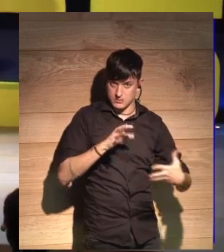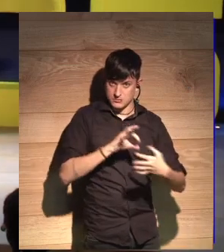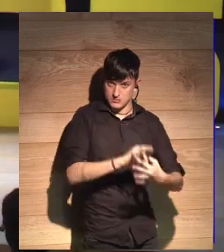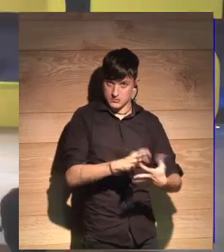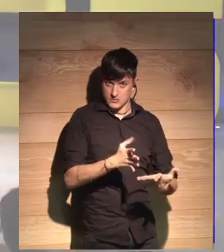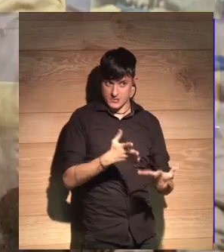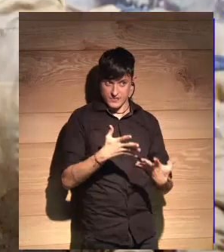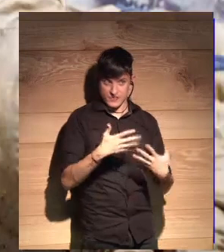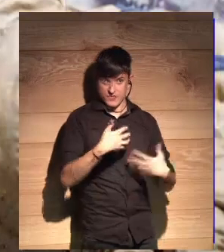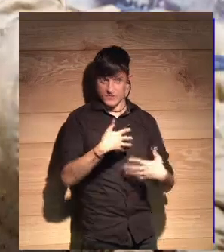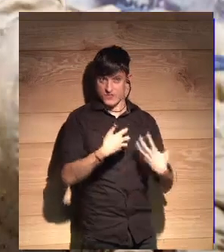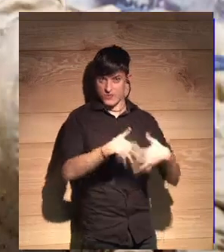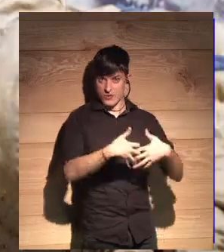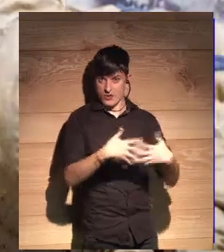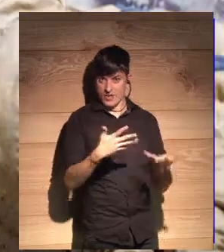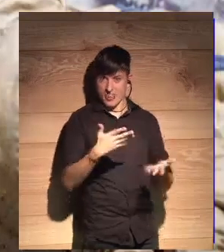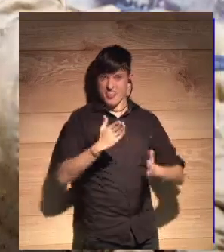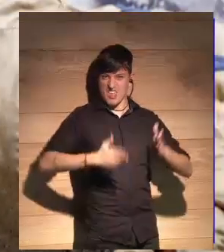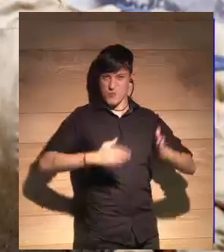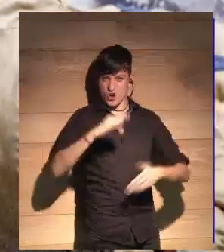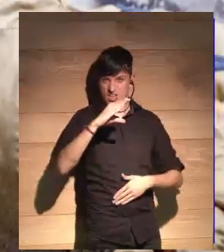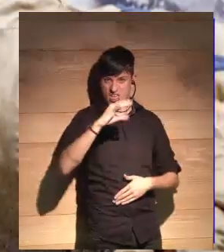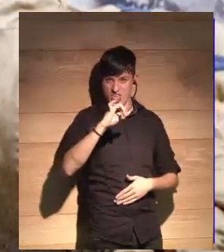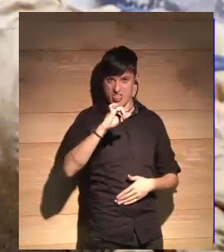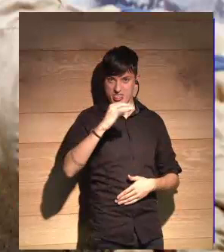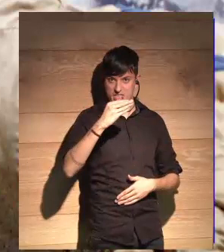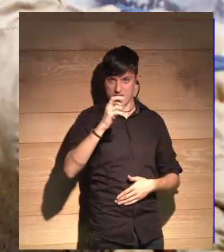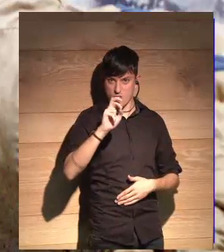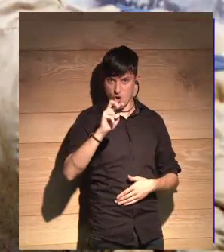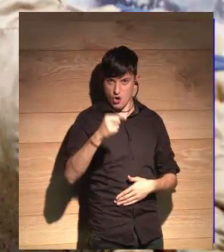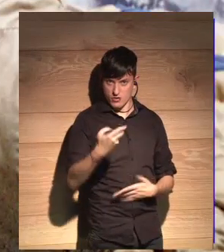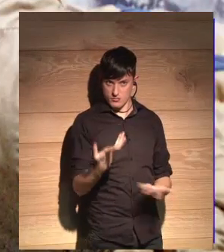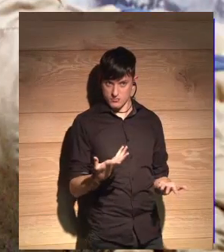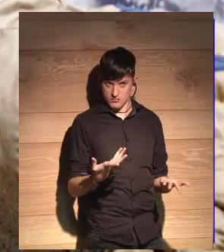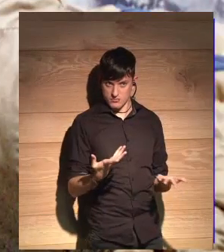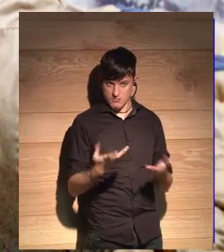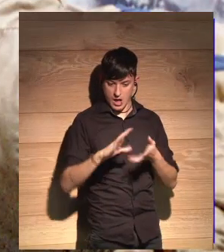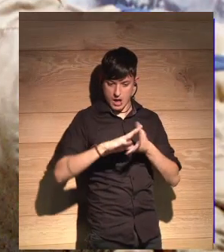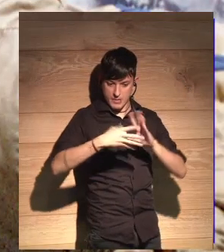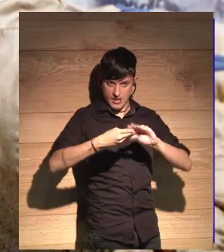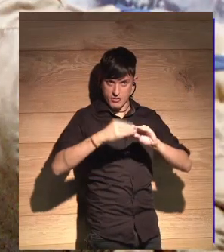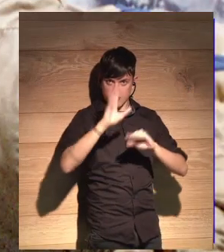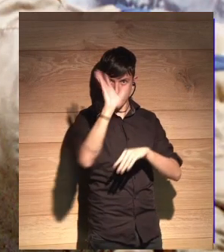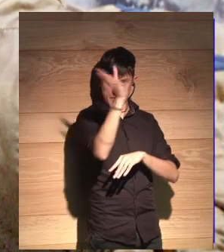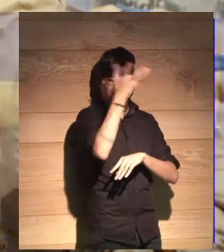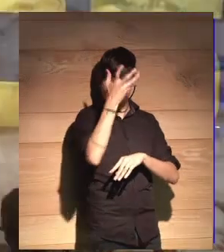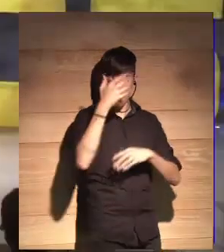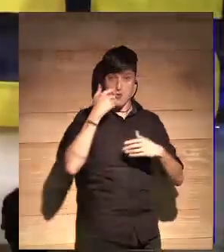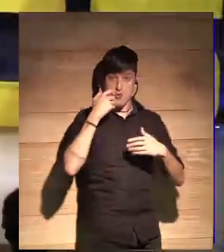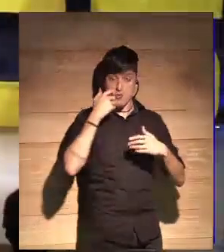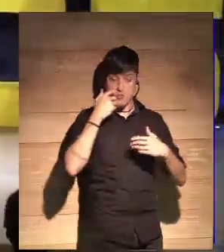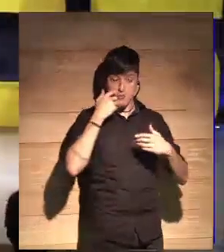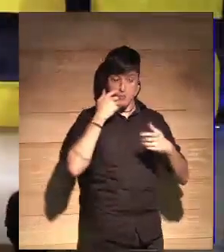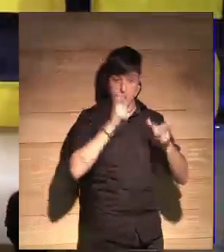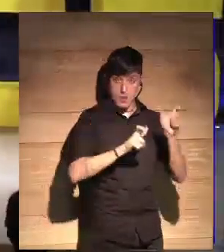the original application was for somebody in space. As humans, we build these objects so that we can go into